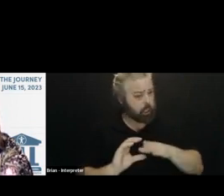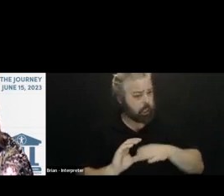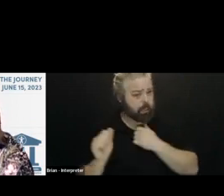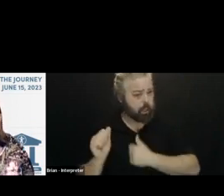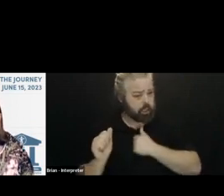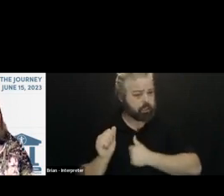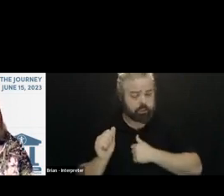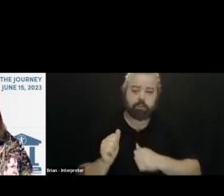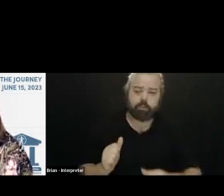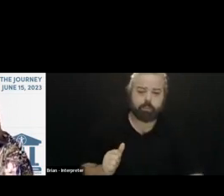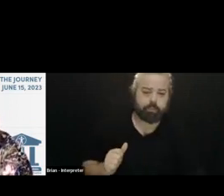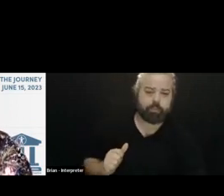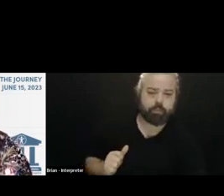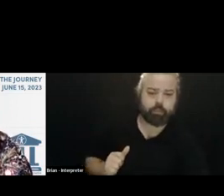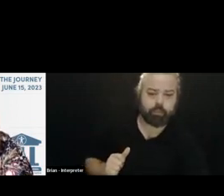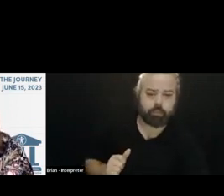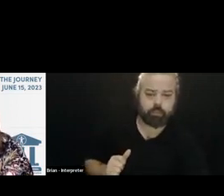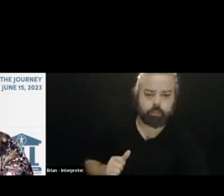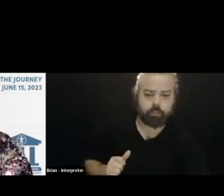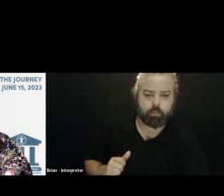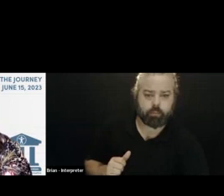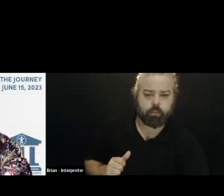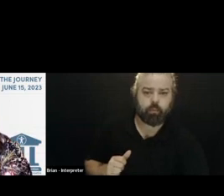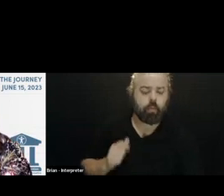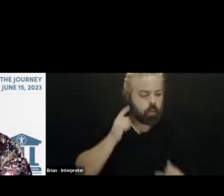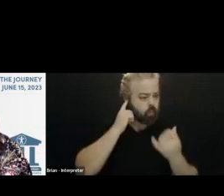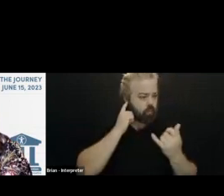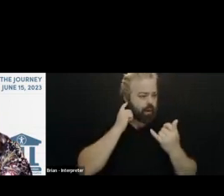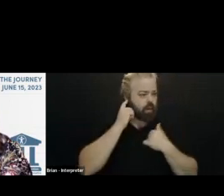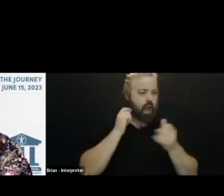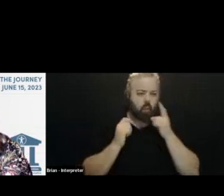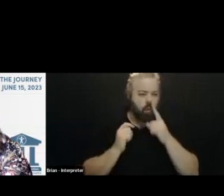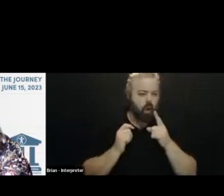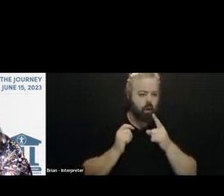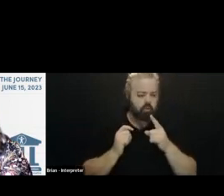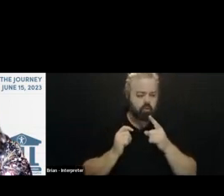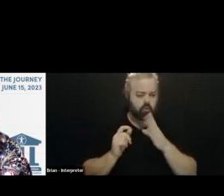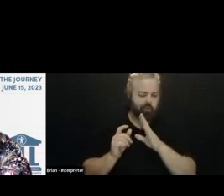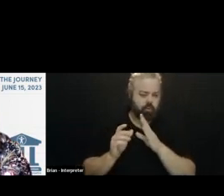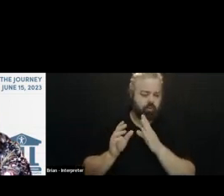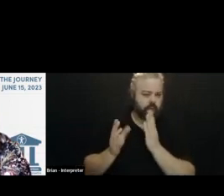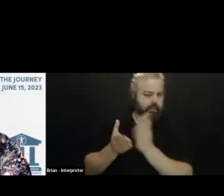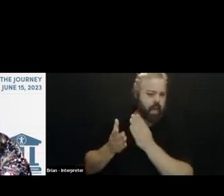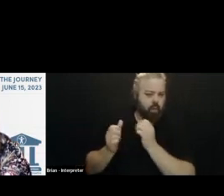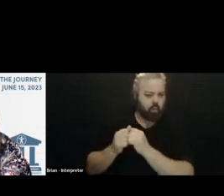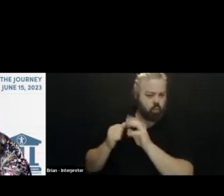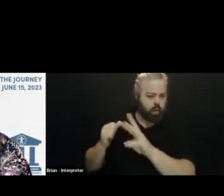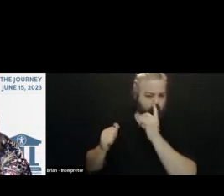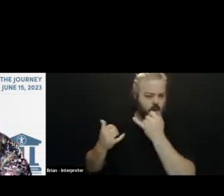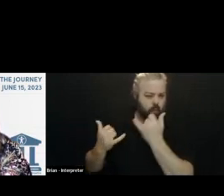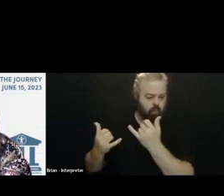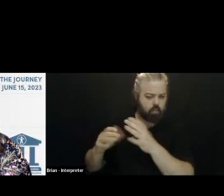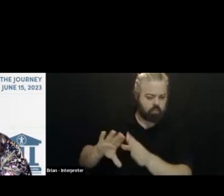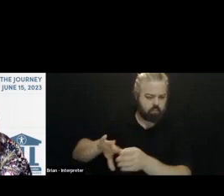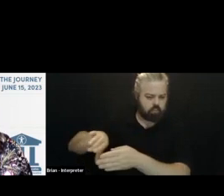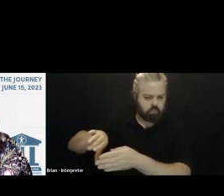quickly step away from websites and talk just for a moment about application